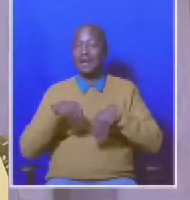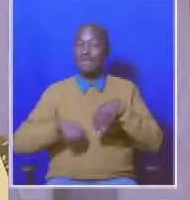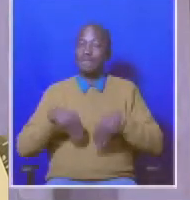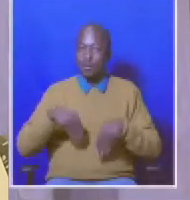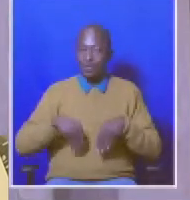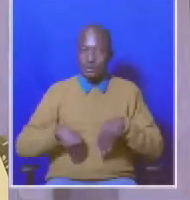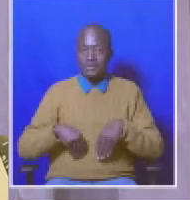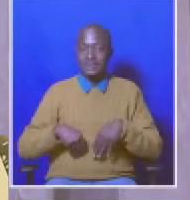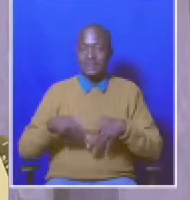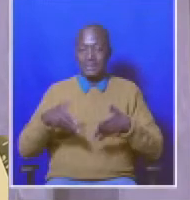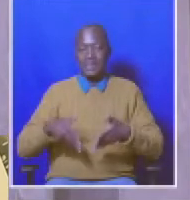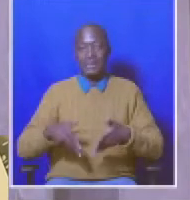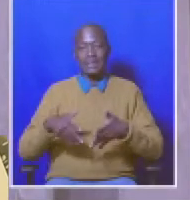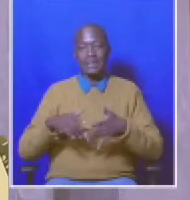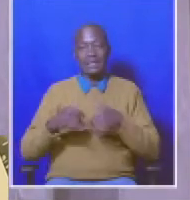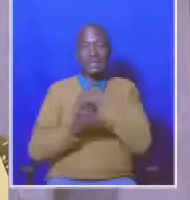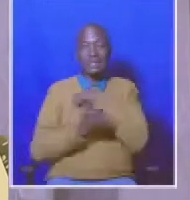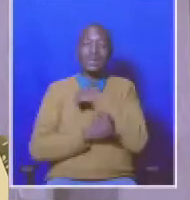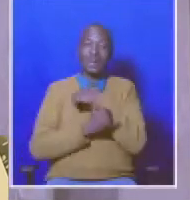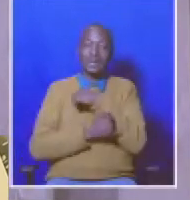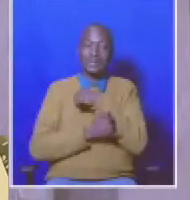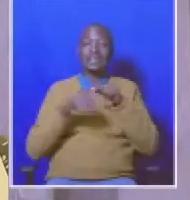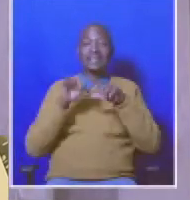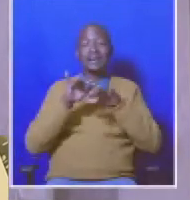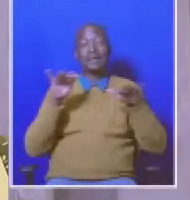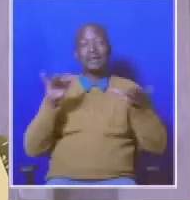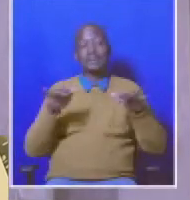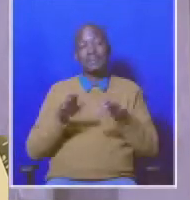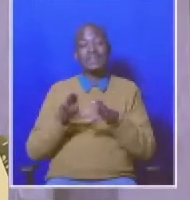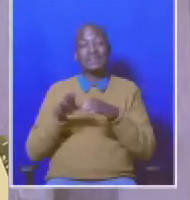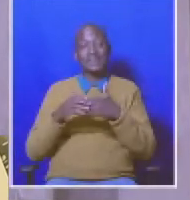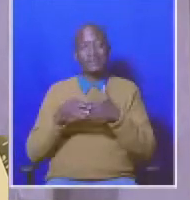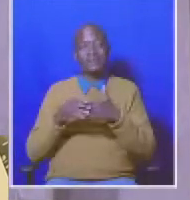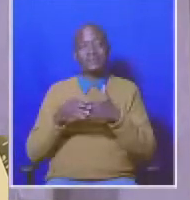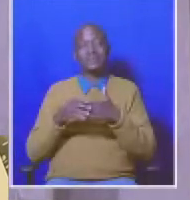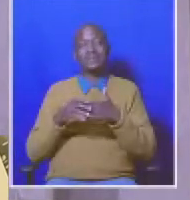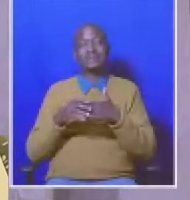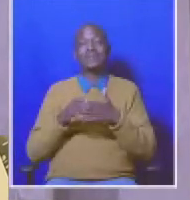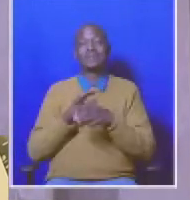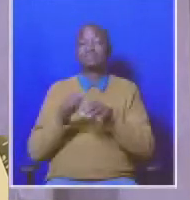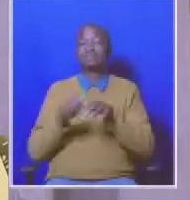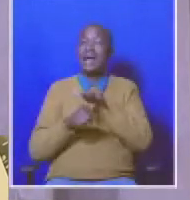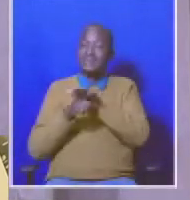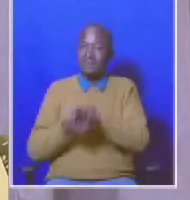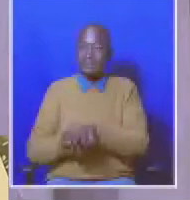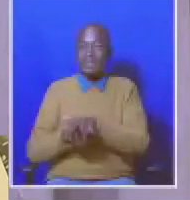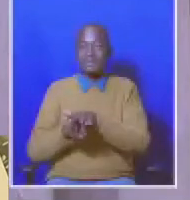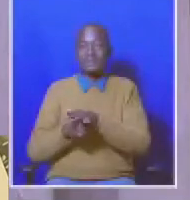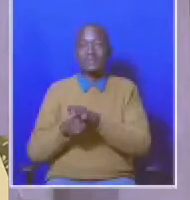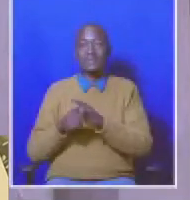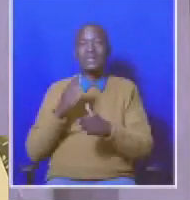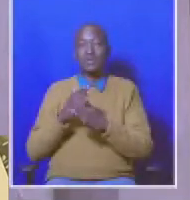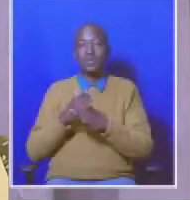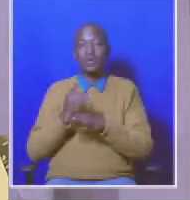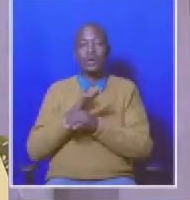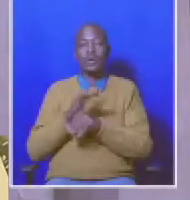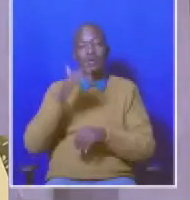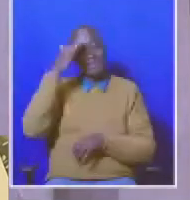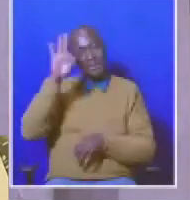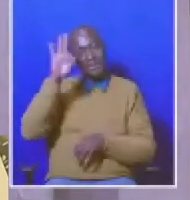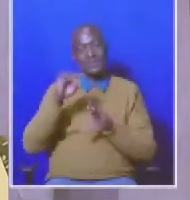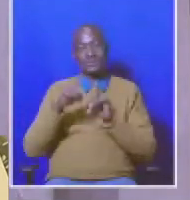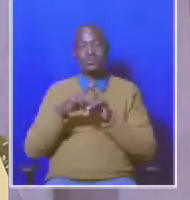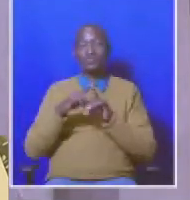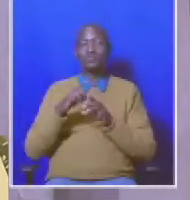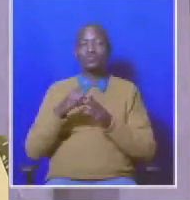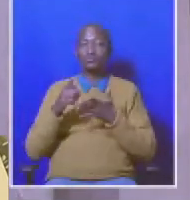our country, particularly in the public sector, seriously undermine the efforts of government to deliver. And